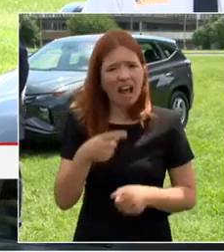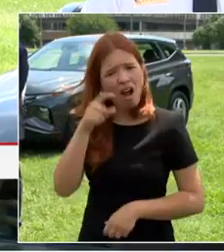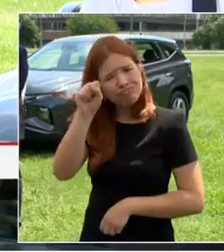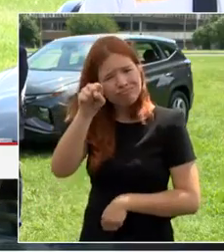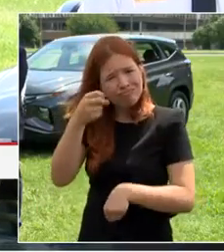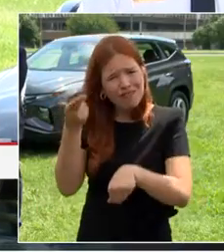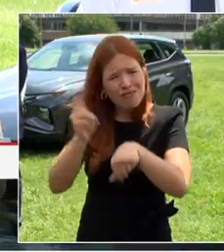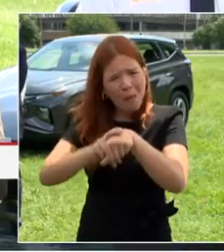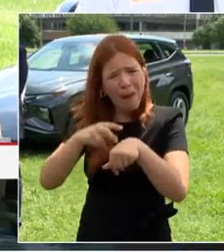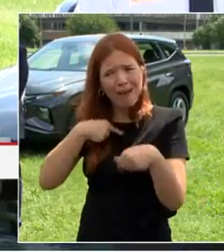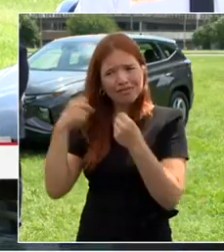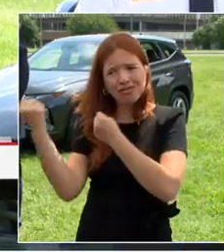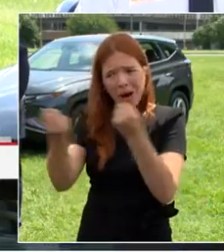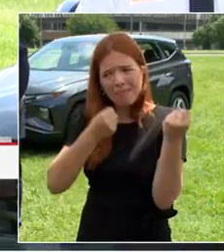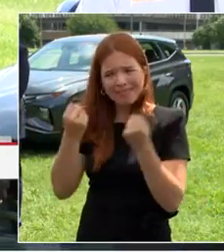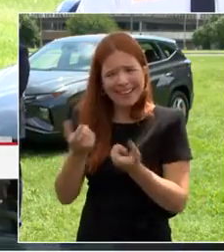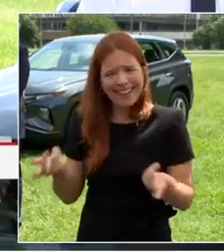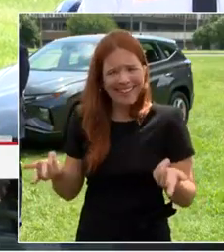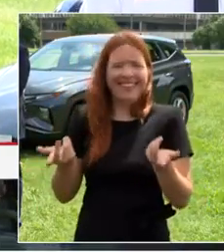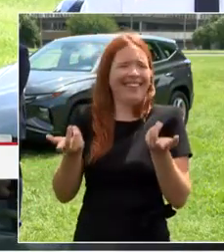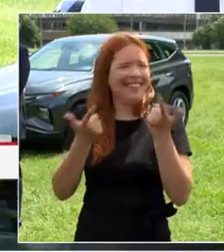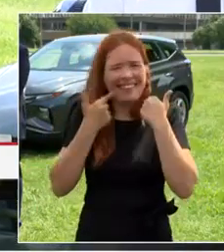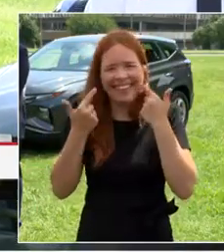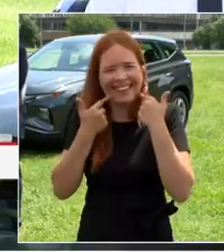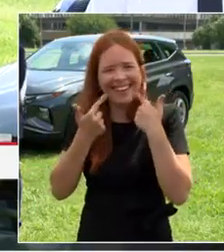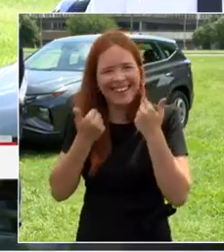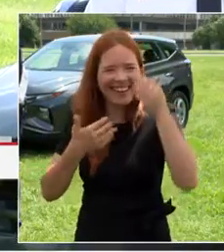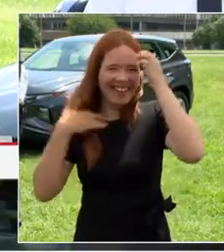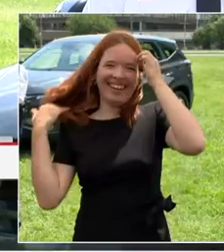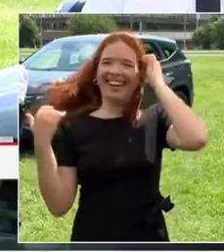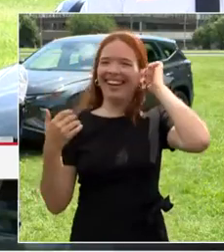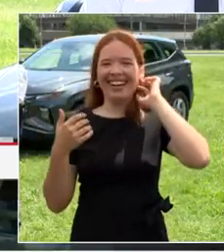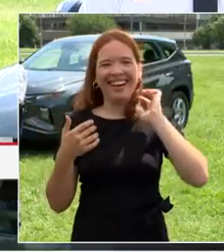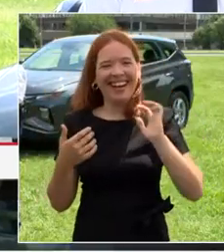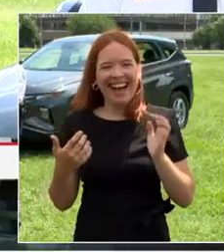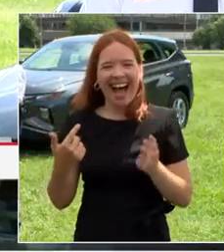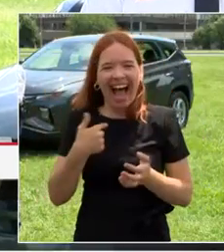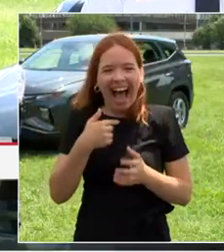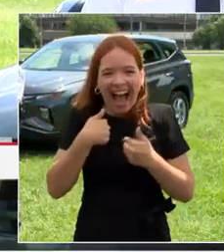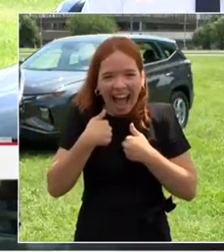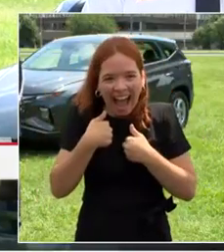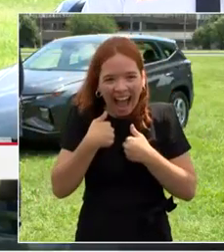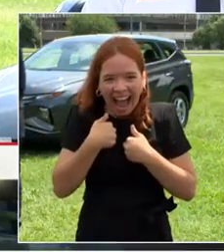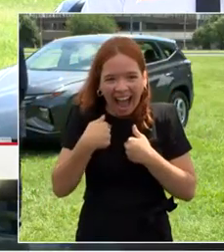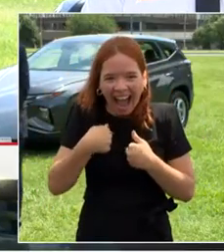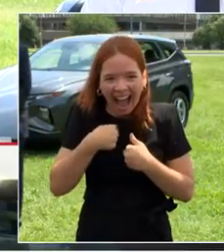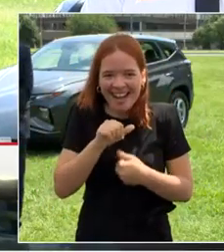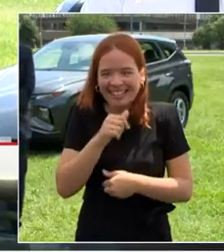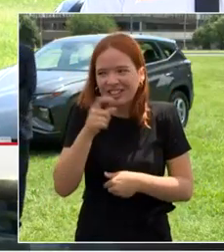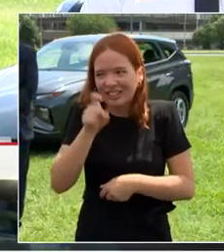Don't tell them. Now you're trying to get me in trouble, Sam, with the new chief.